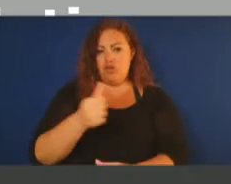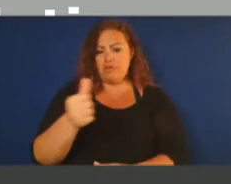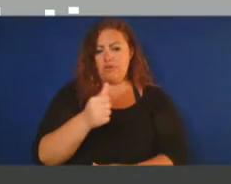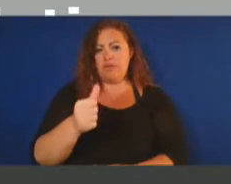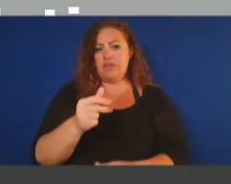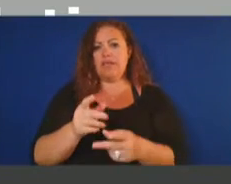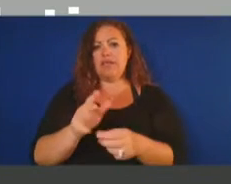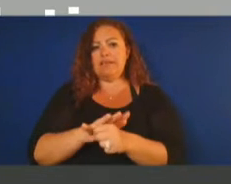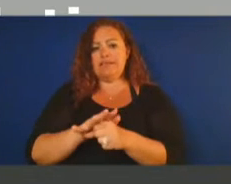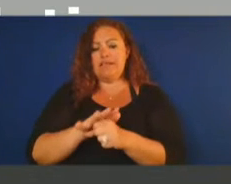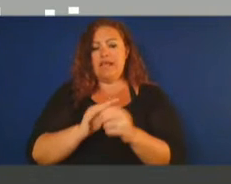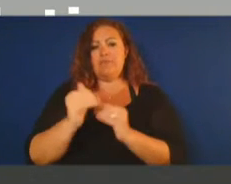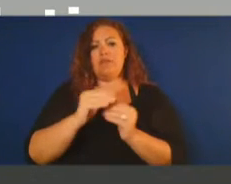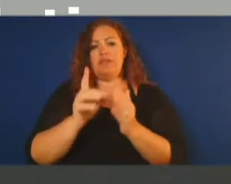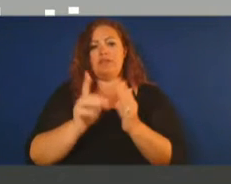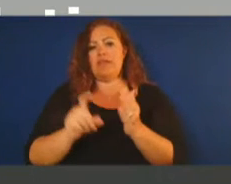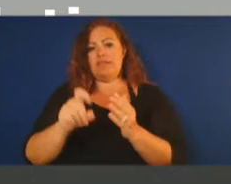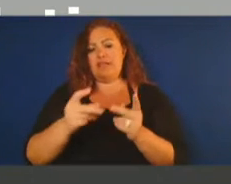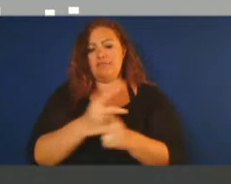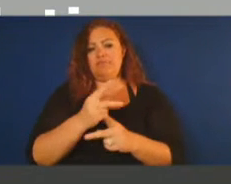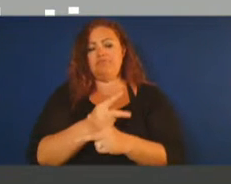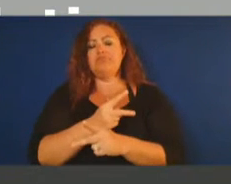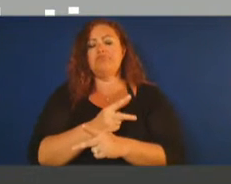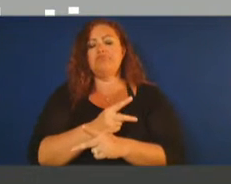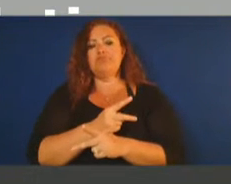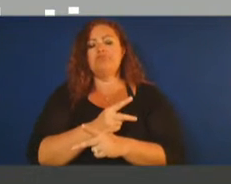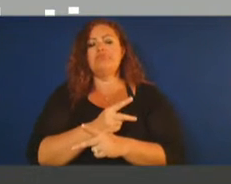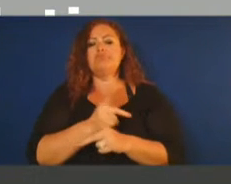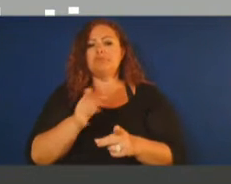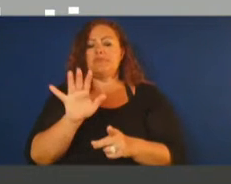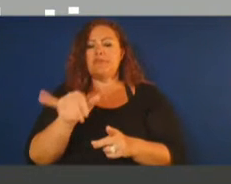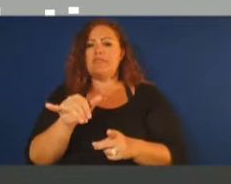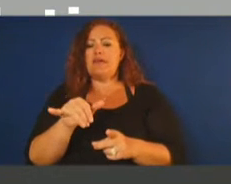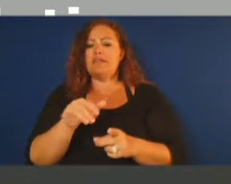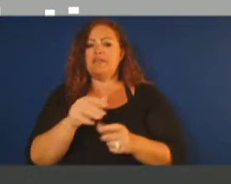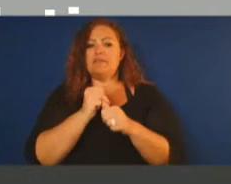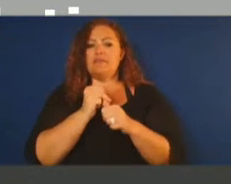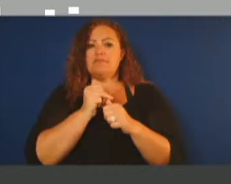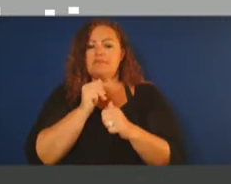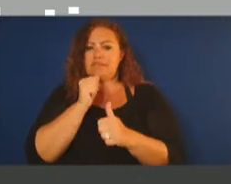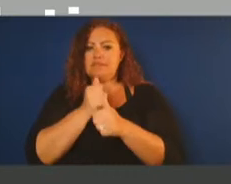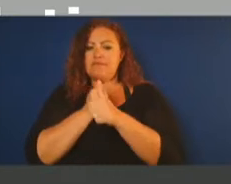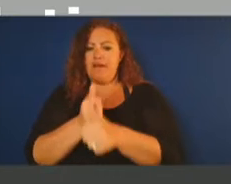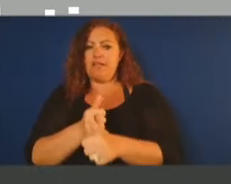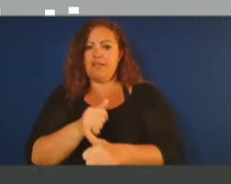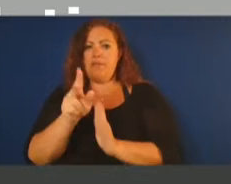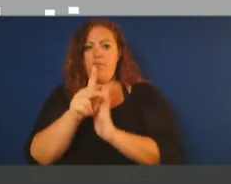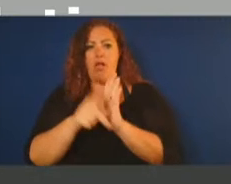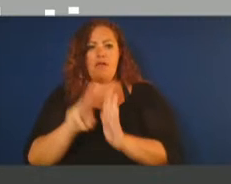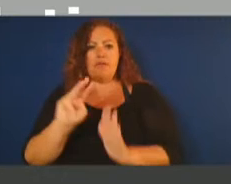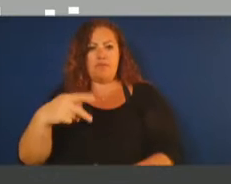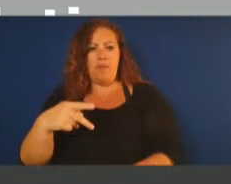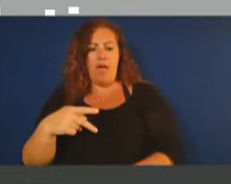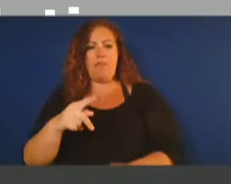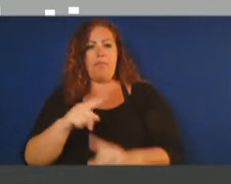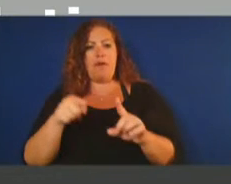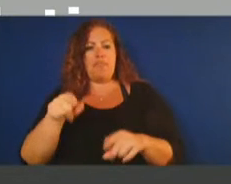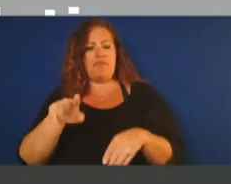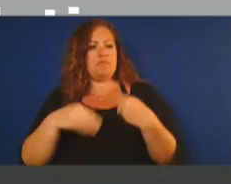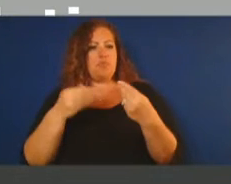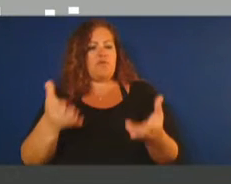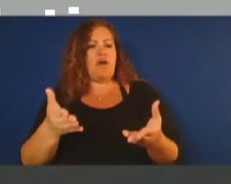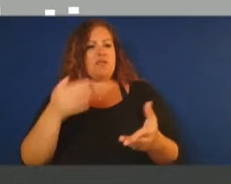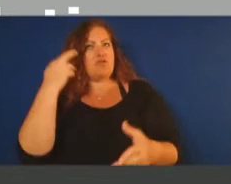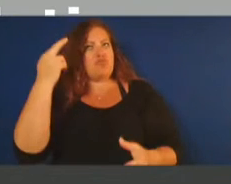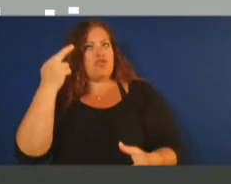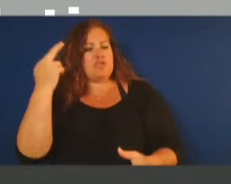design that need to be worked through uh while it is inconsistent with that policy map recommendation as we talked about earlier do feel like it provides a reasonable